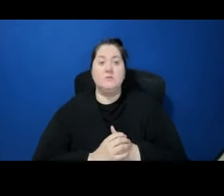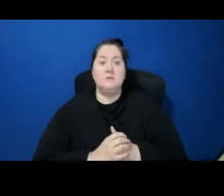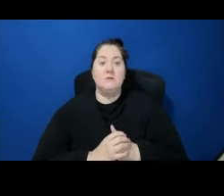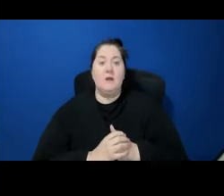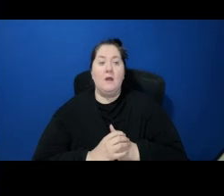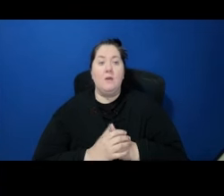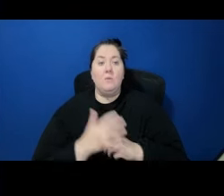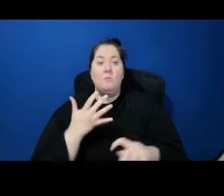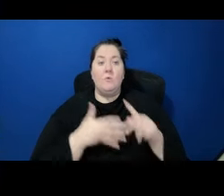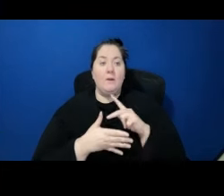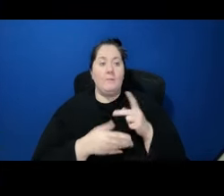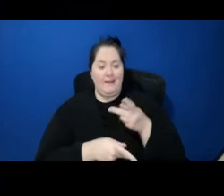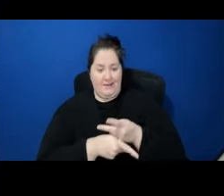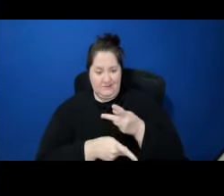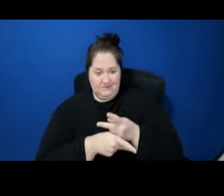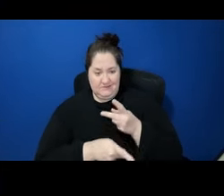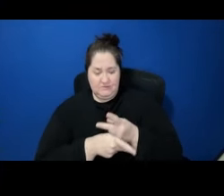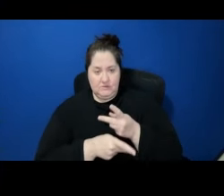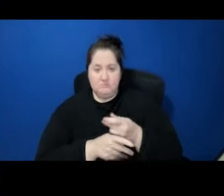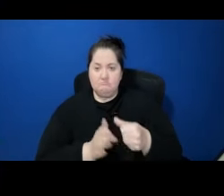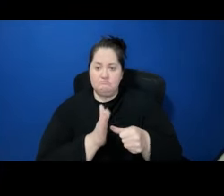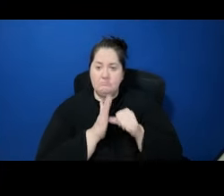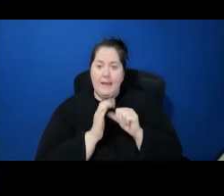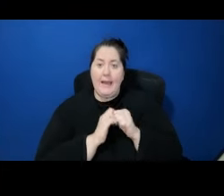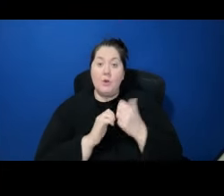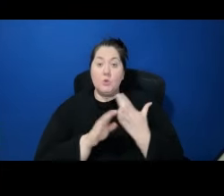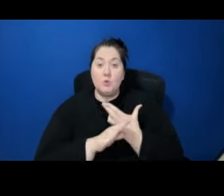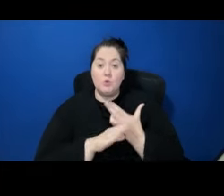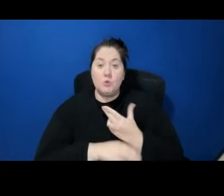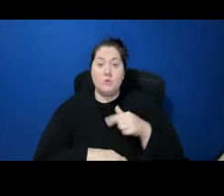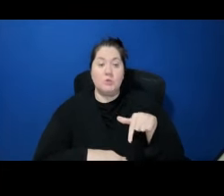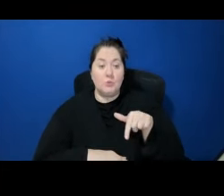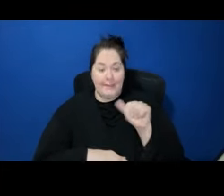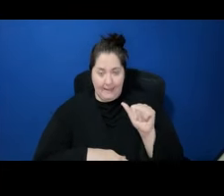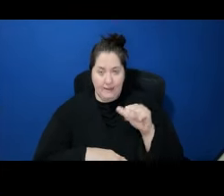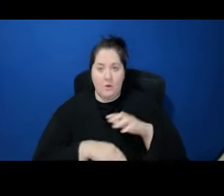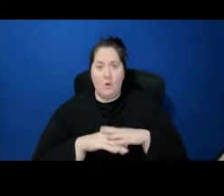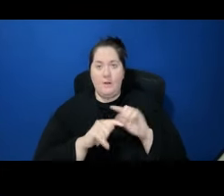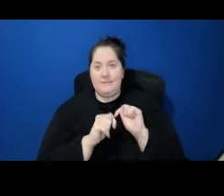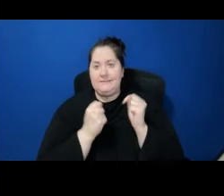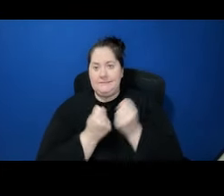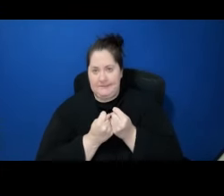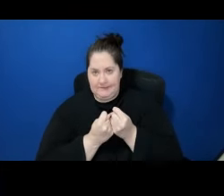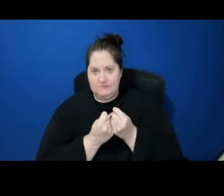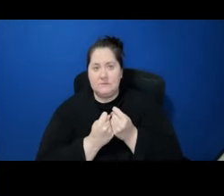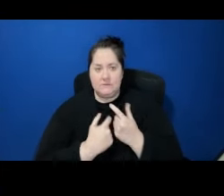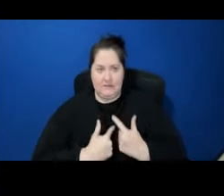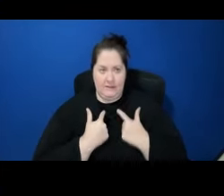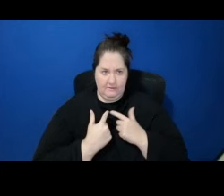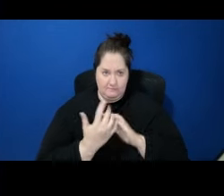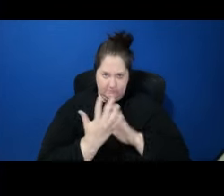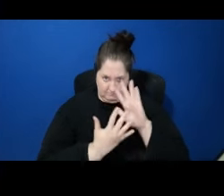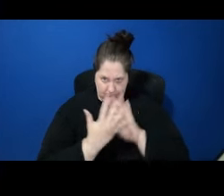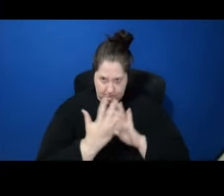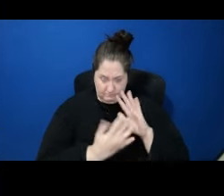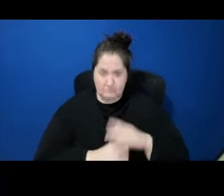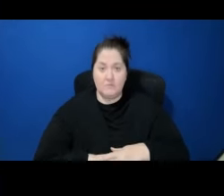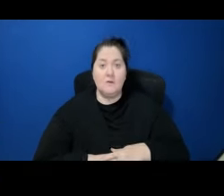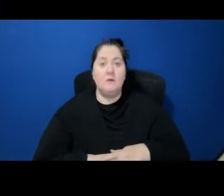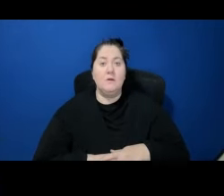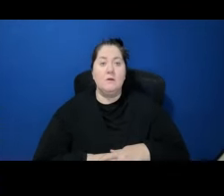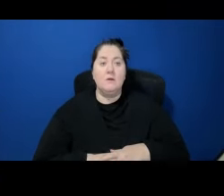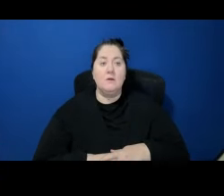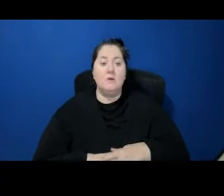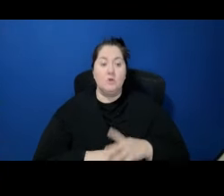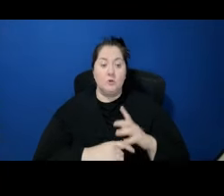primary housekeeping item is to highlight how to use the Q&A feature on the Teams Live interface. So if I could turn our attention to